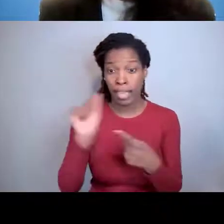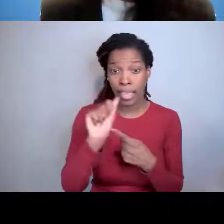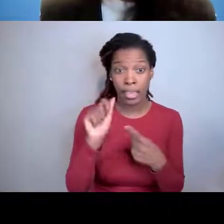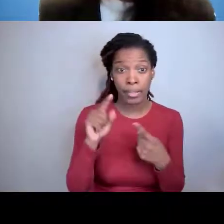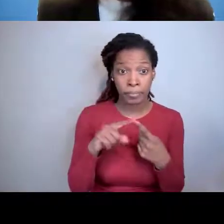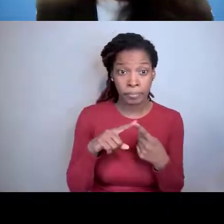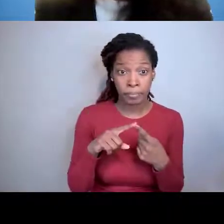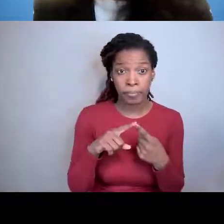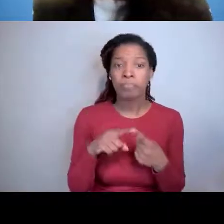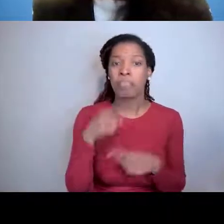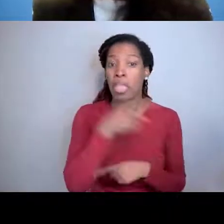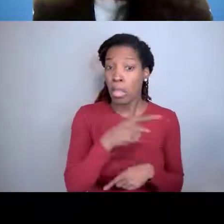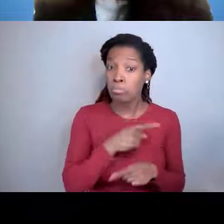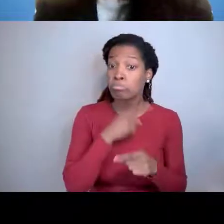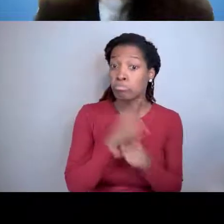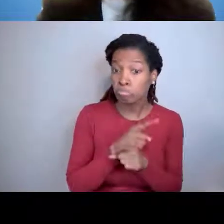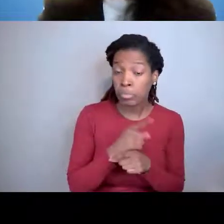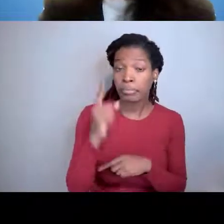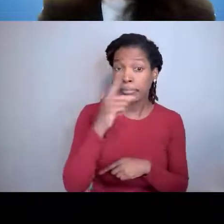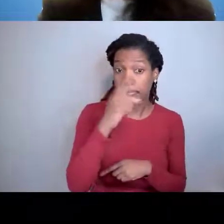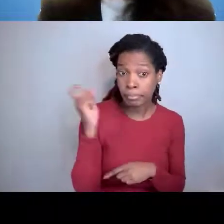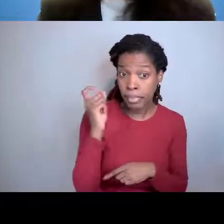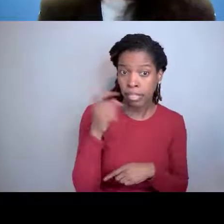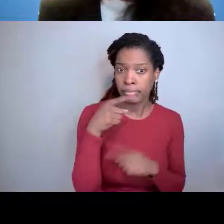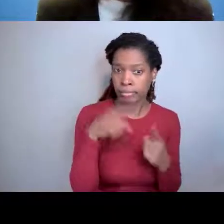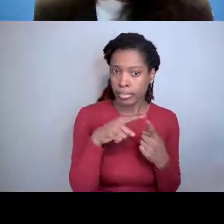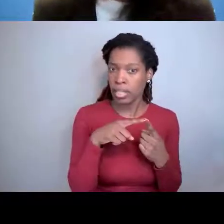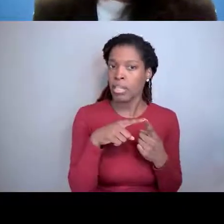is correct because he has